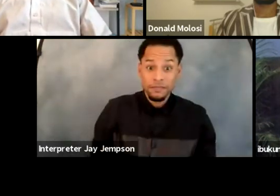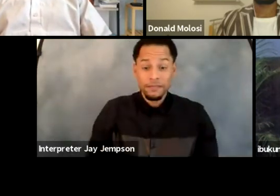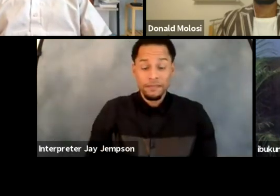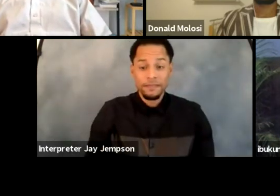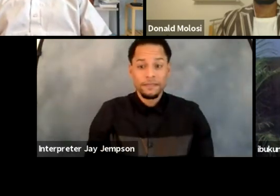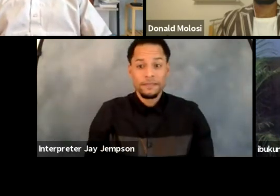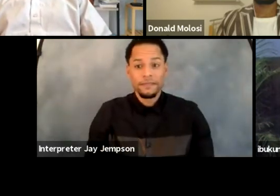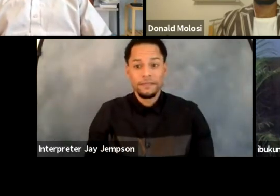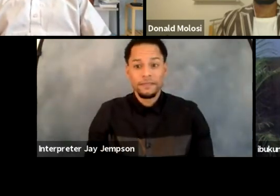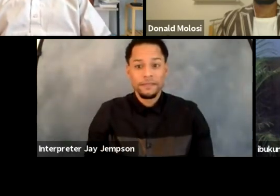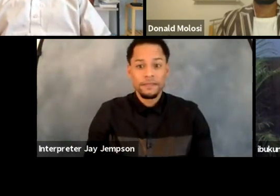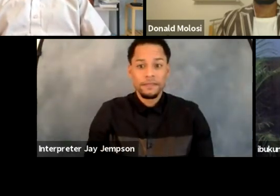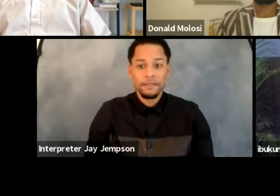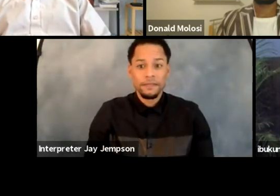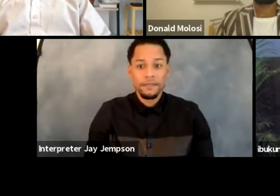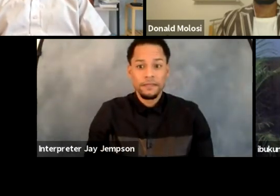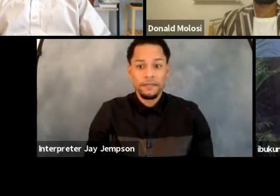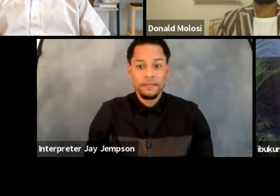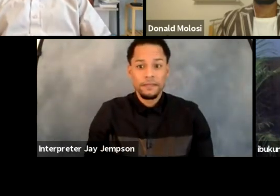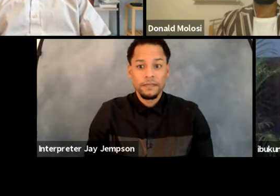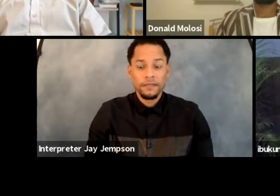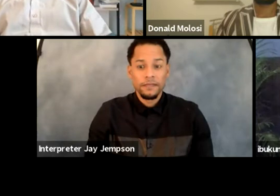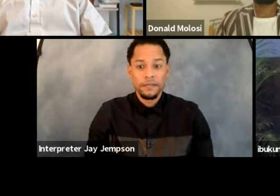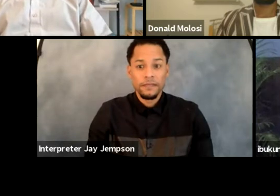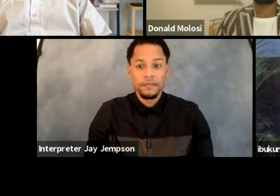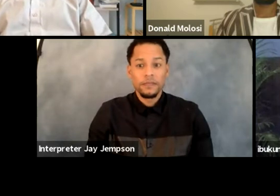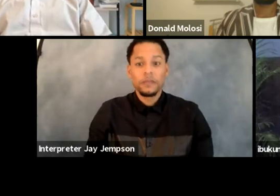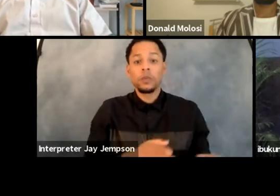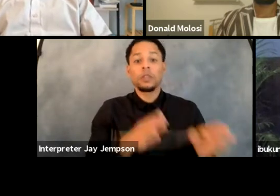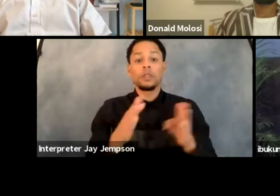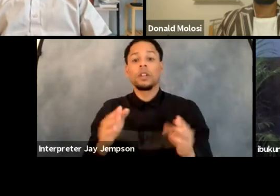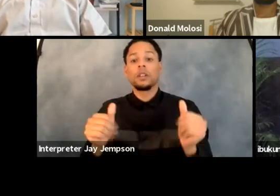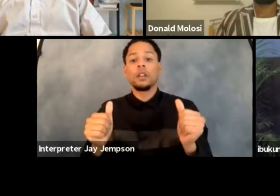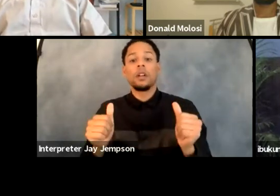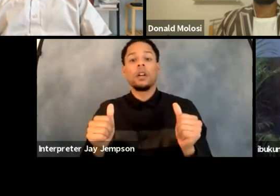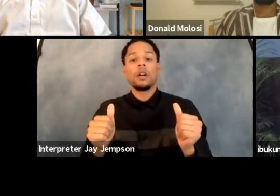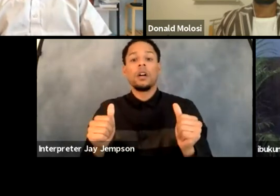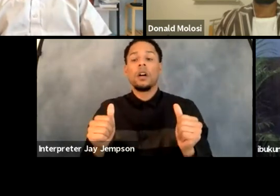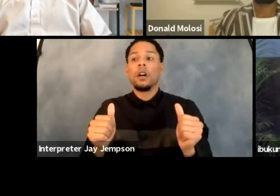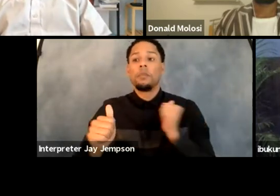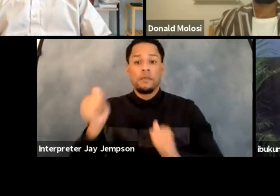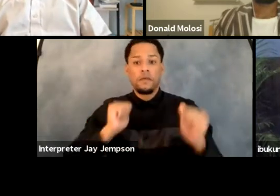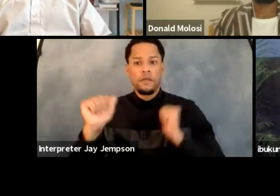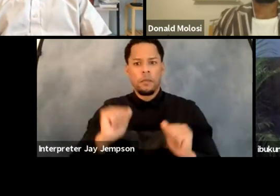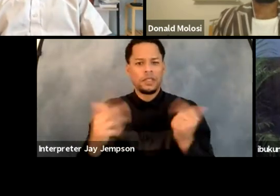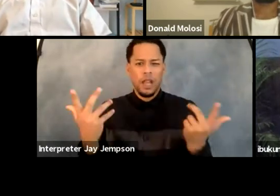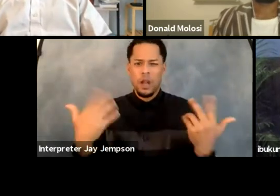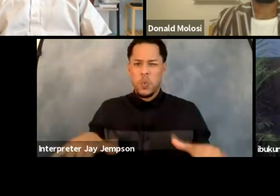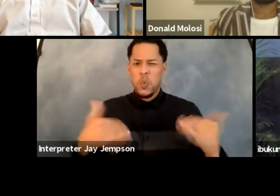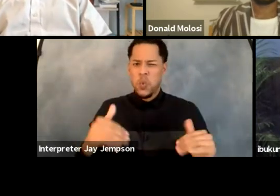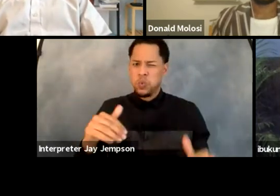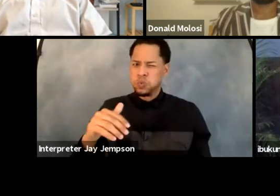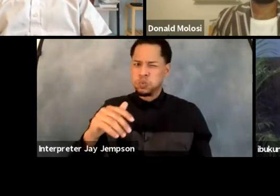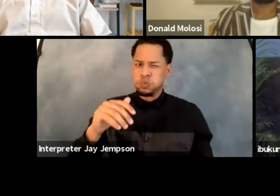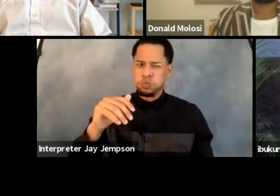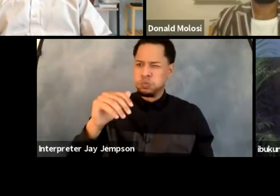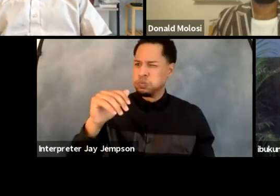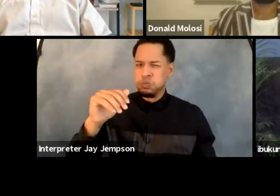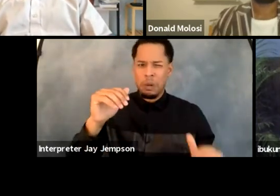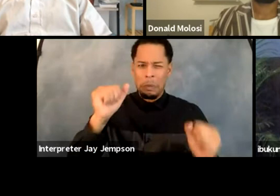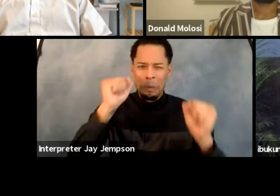Kofifi, which had at that moment living legends, Mom Tandi Klassen, Mom Dorothy